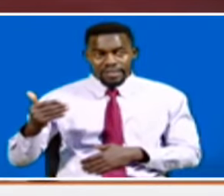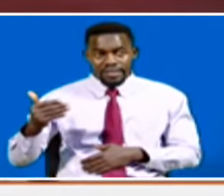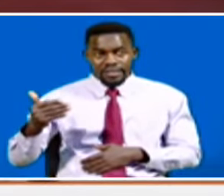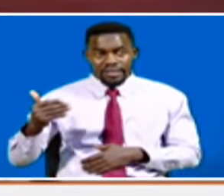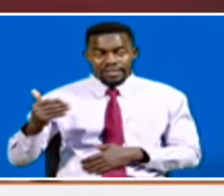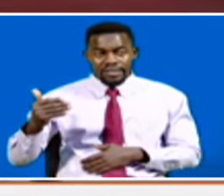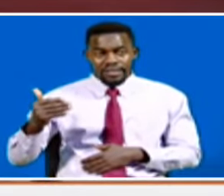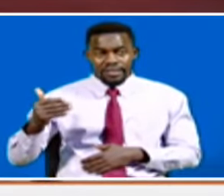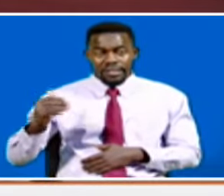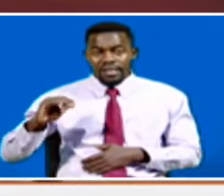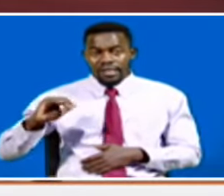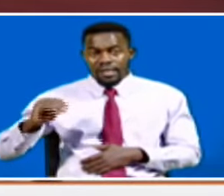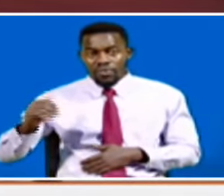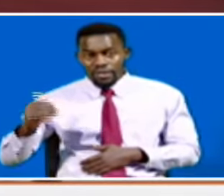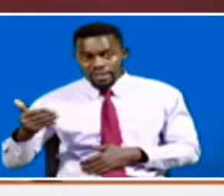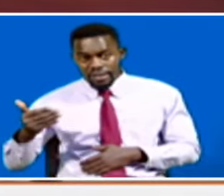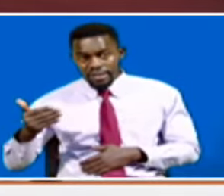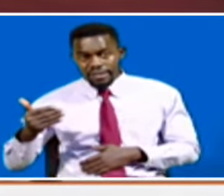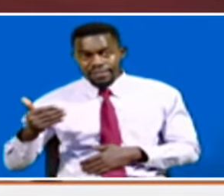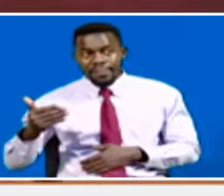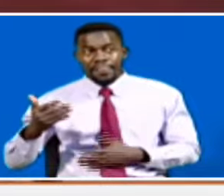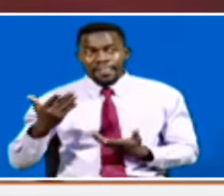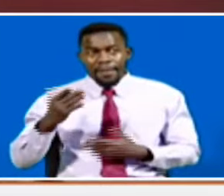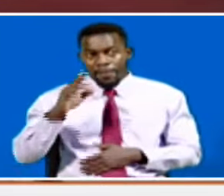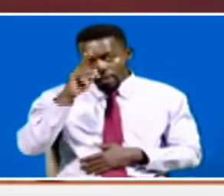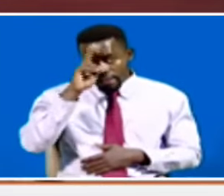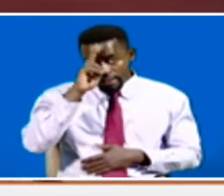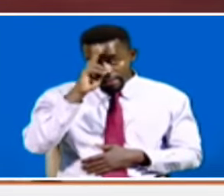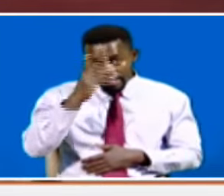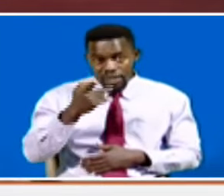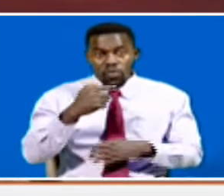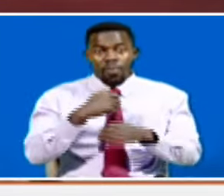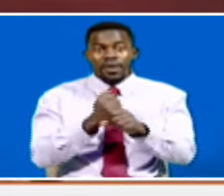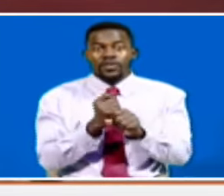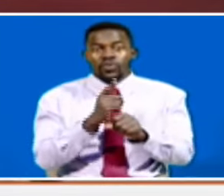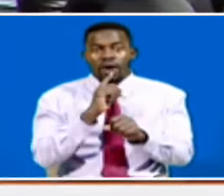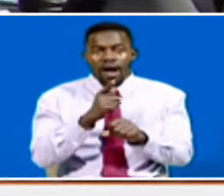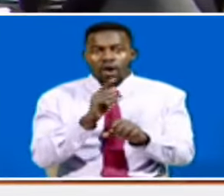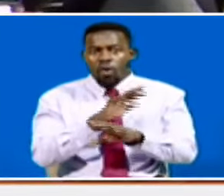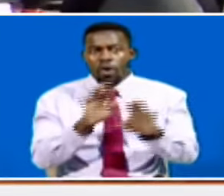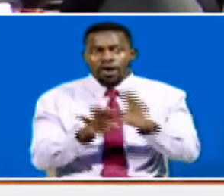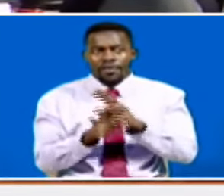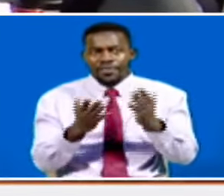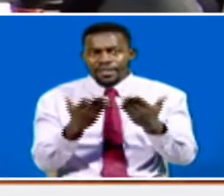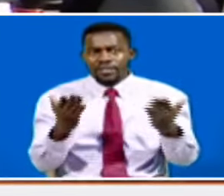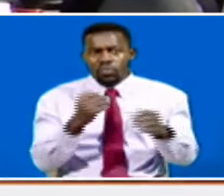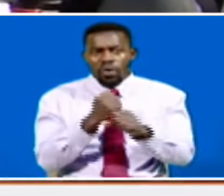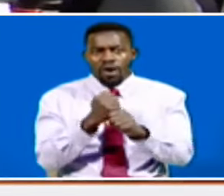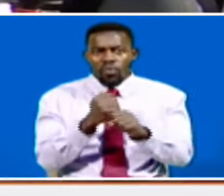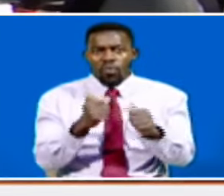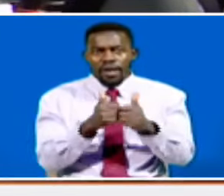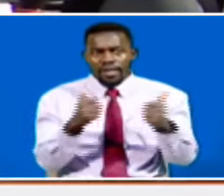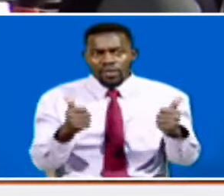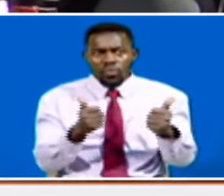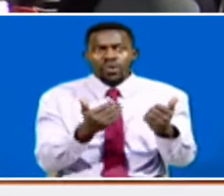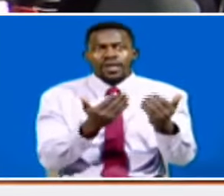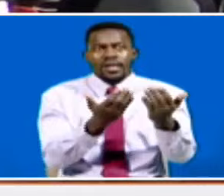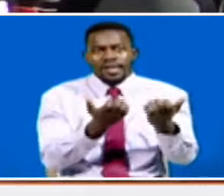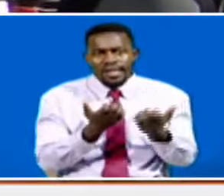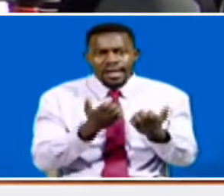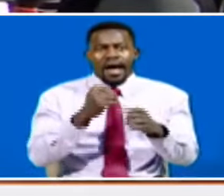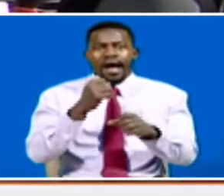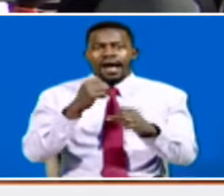keep tabs with what is going on the ground in terms of the status of the projects. We really want a strong partnership,